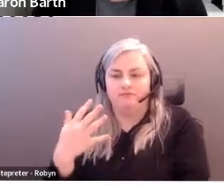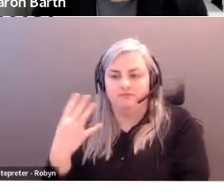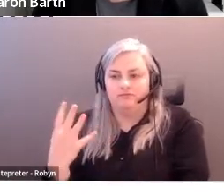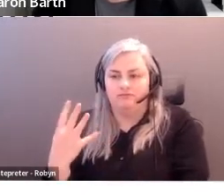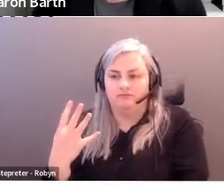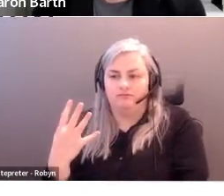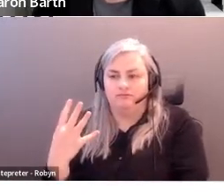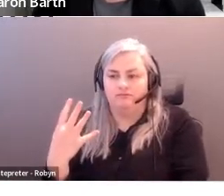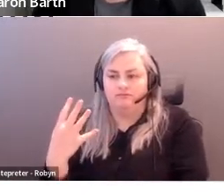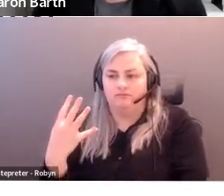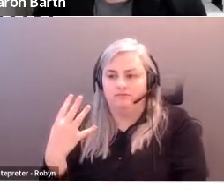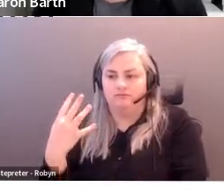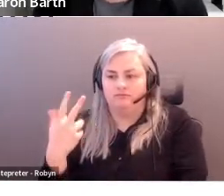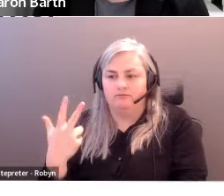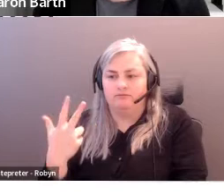3,